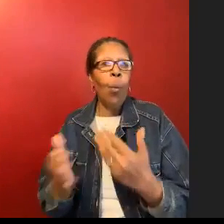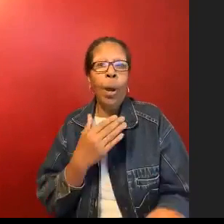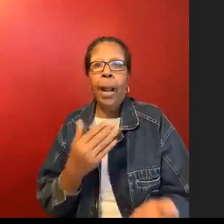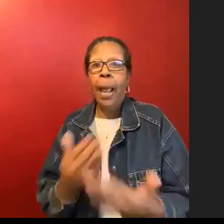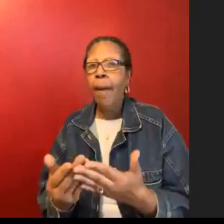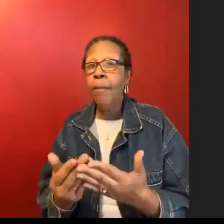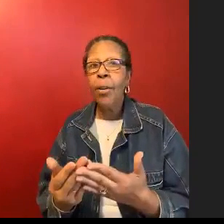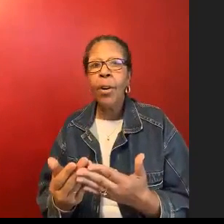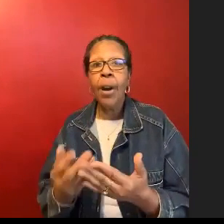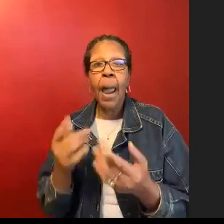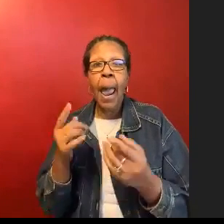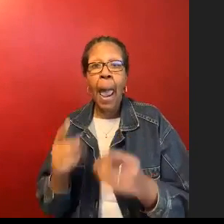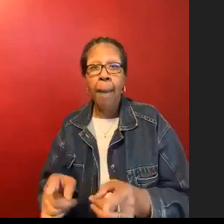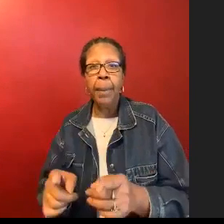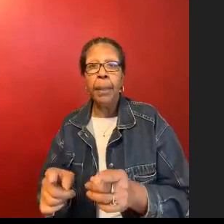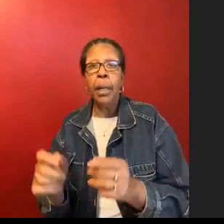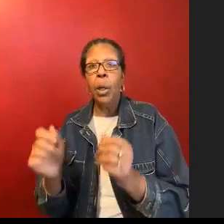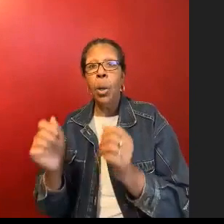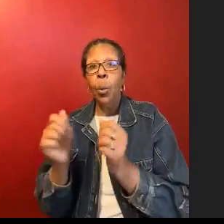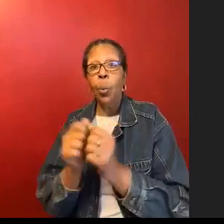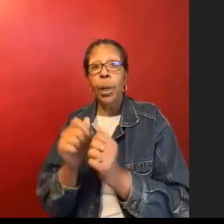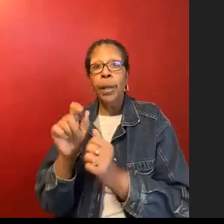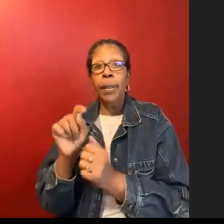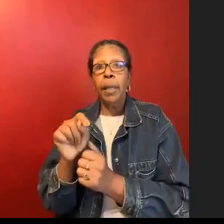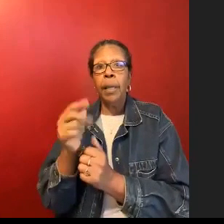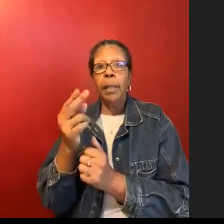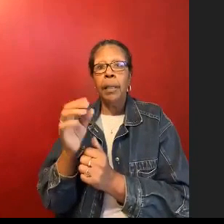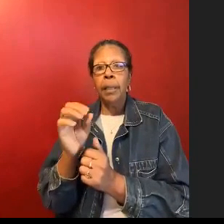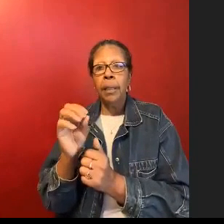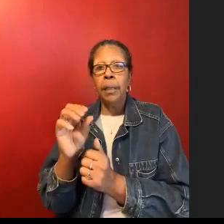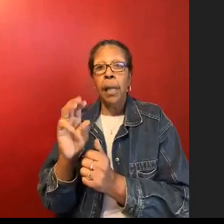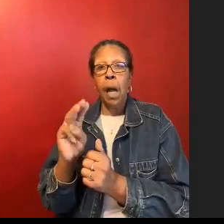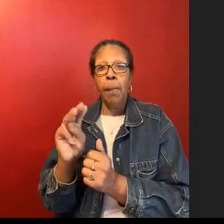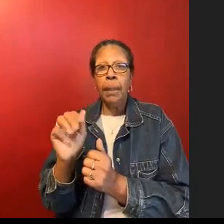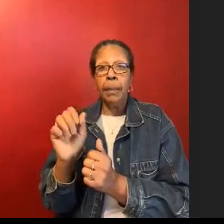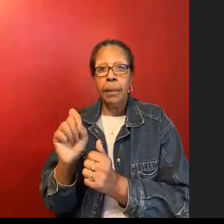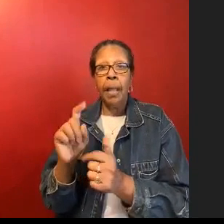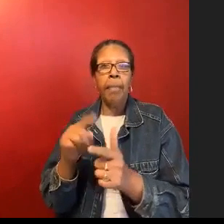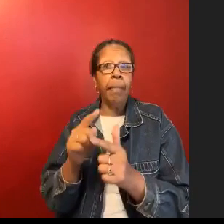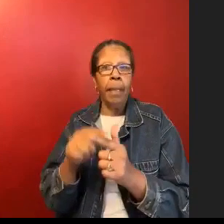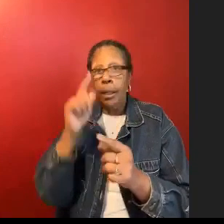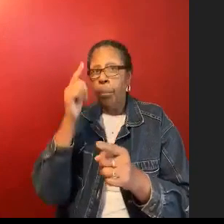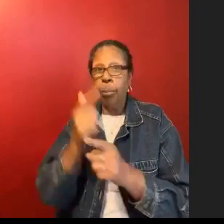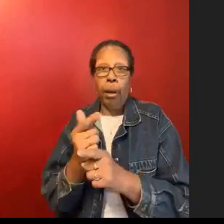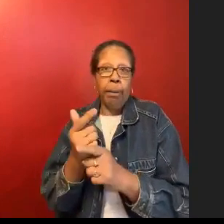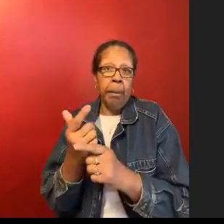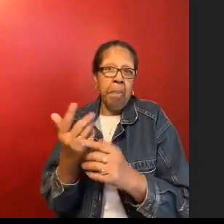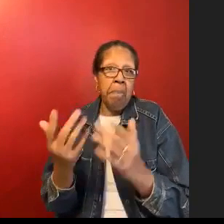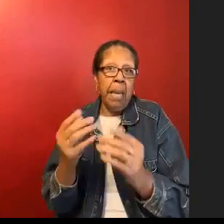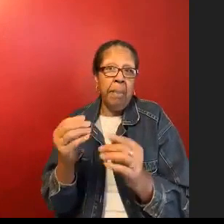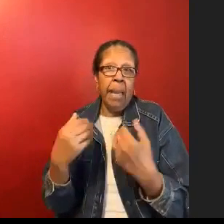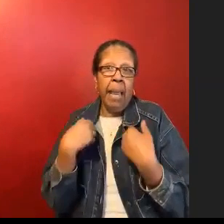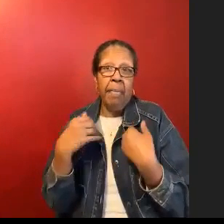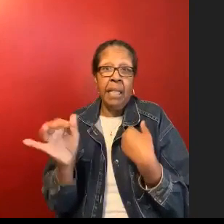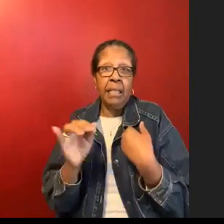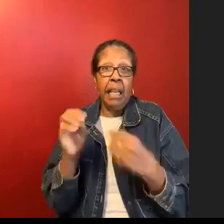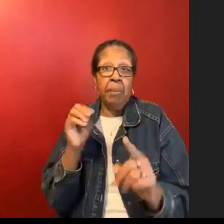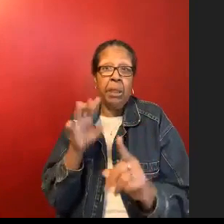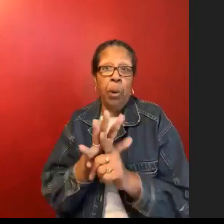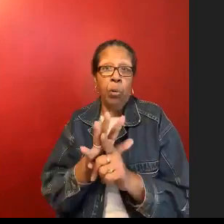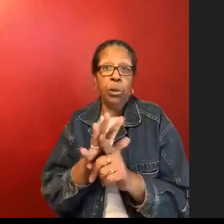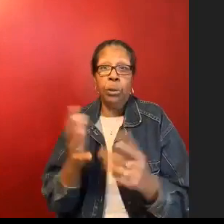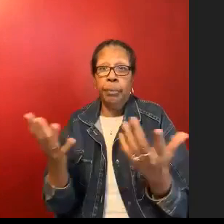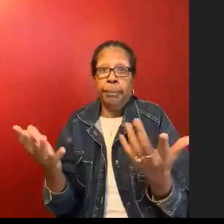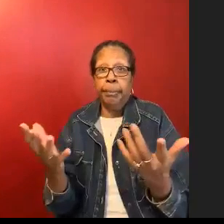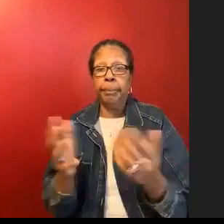and experiences that Thomas was going through, his brother was likely exposed to that same kind of formation